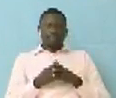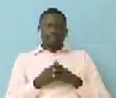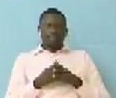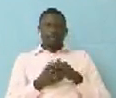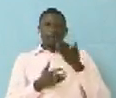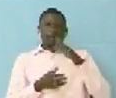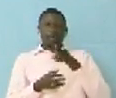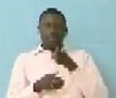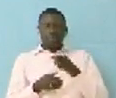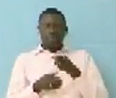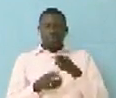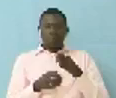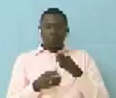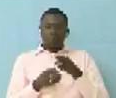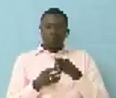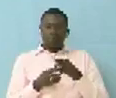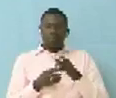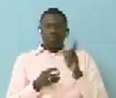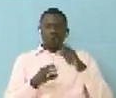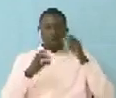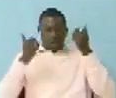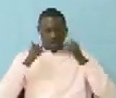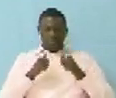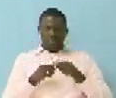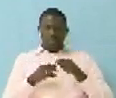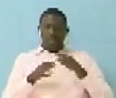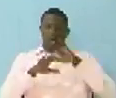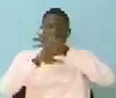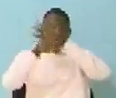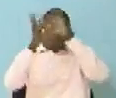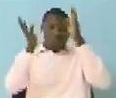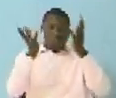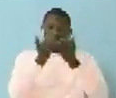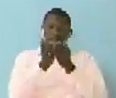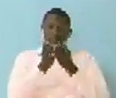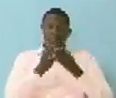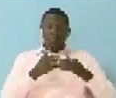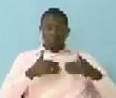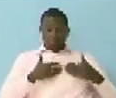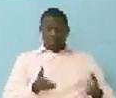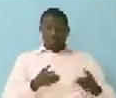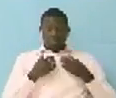by these results that all we are confessing.